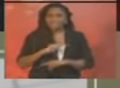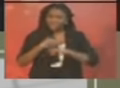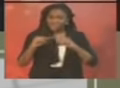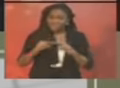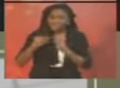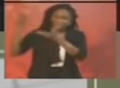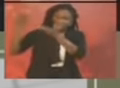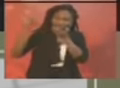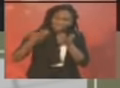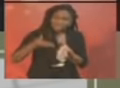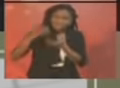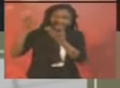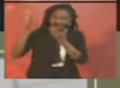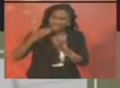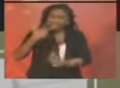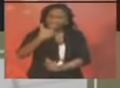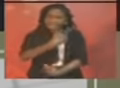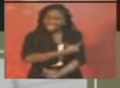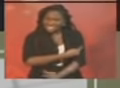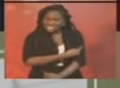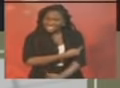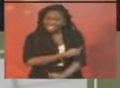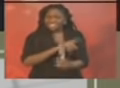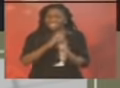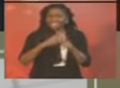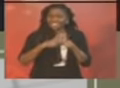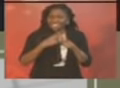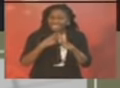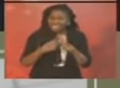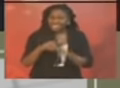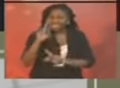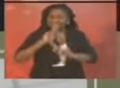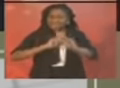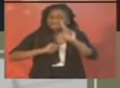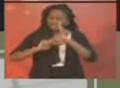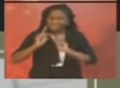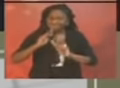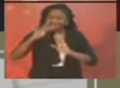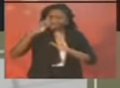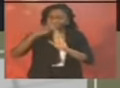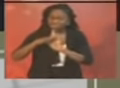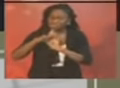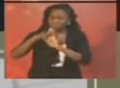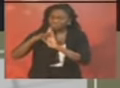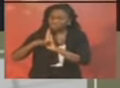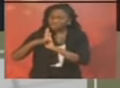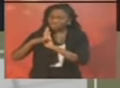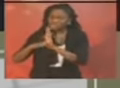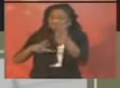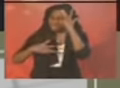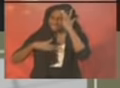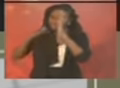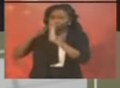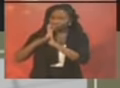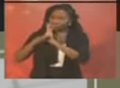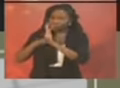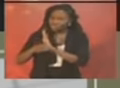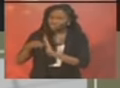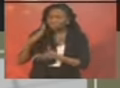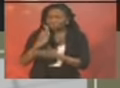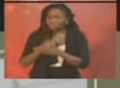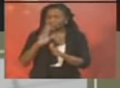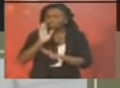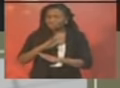being rolled out, and as we see the tweak and the fall of numbers, and as we try to bring our children back to school, we have to monitor